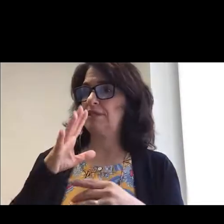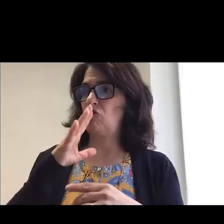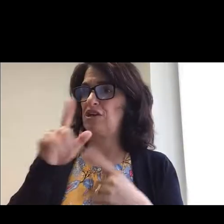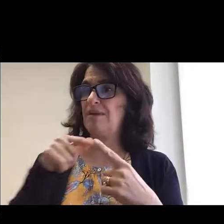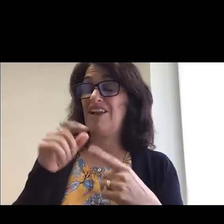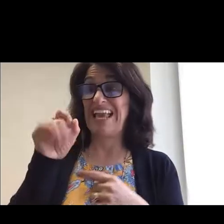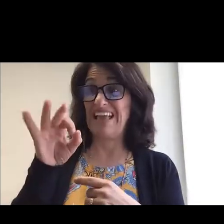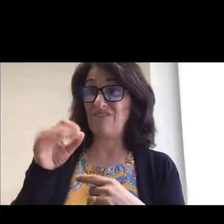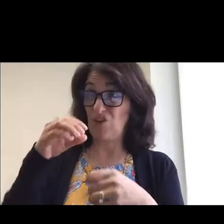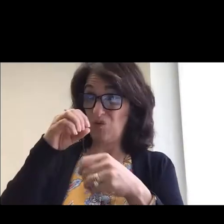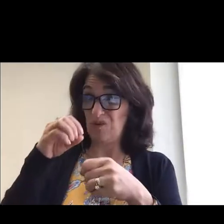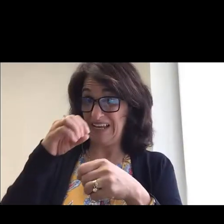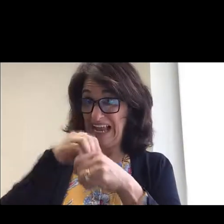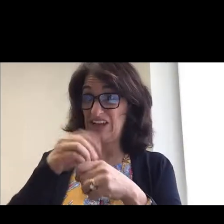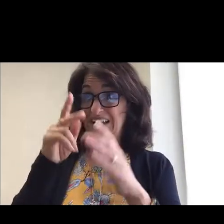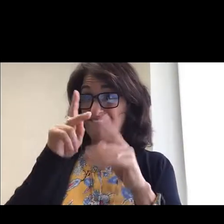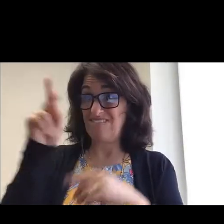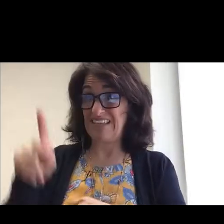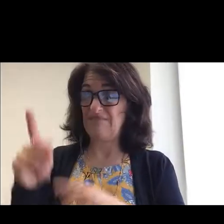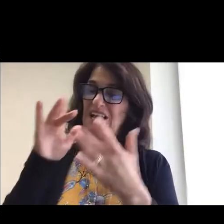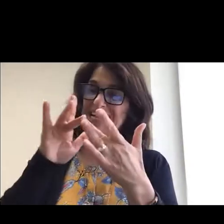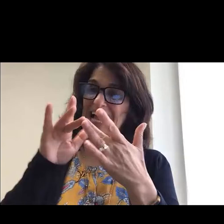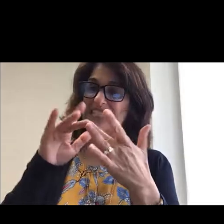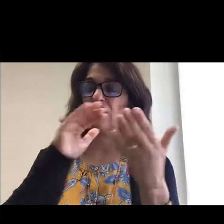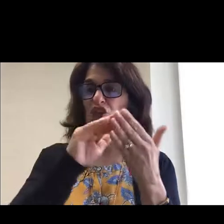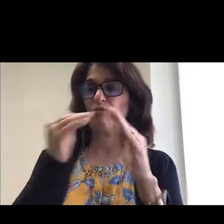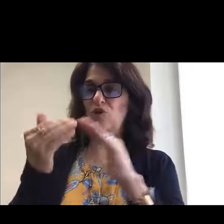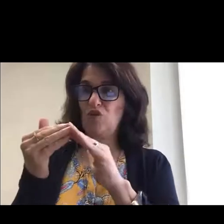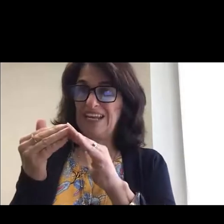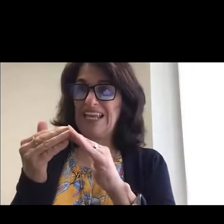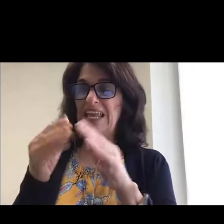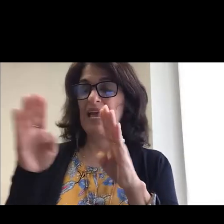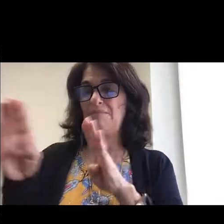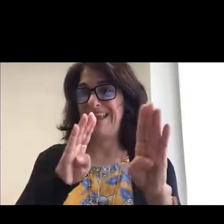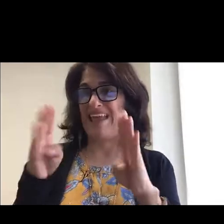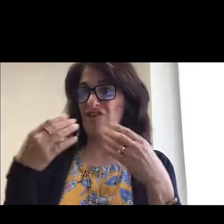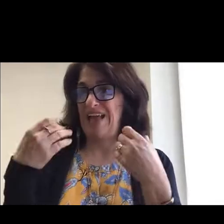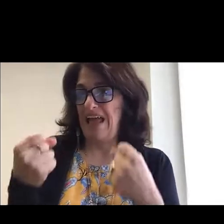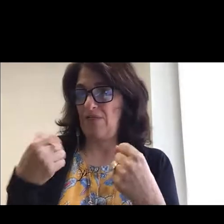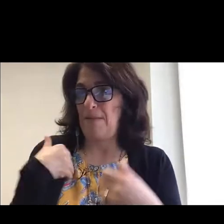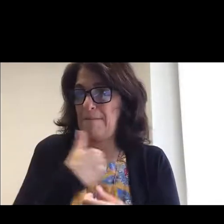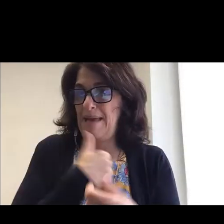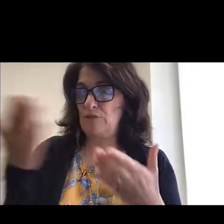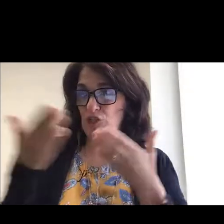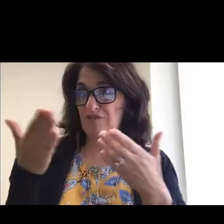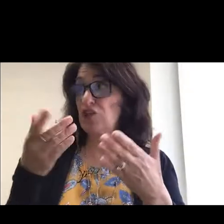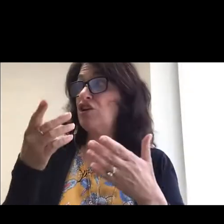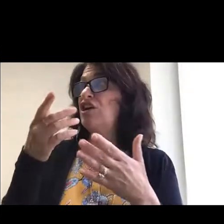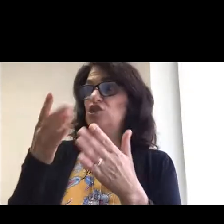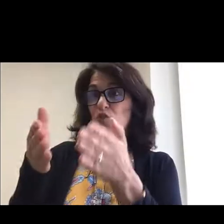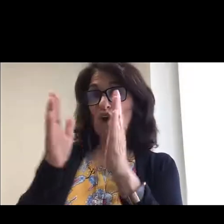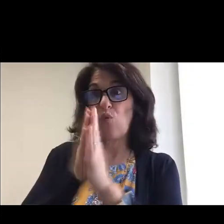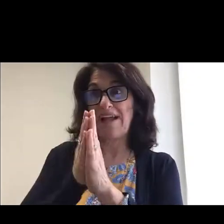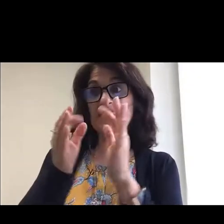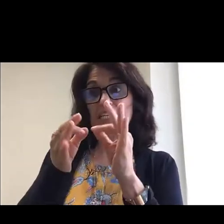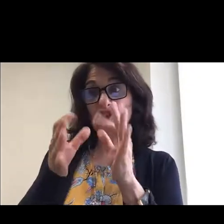in Philadelphia, contact Community Behavioral Health Member Services to request an interpreter for a phone call or an